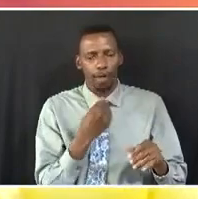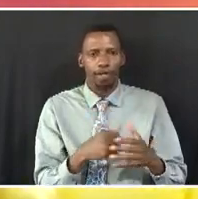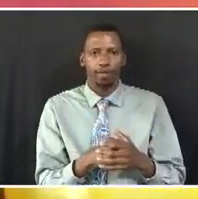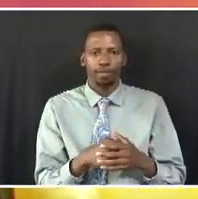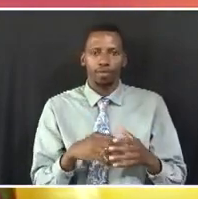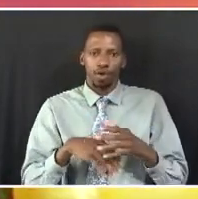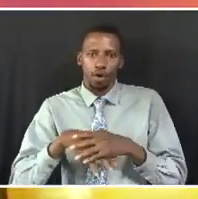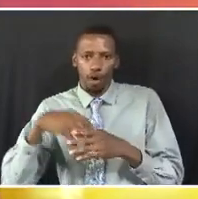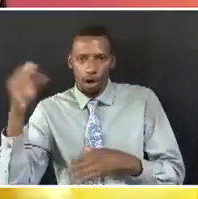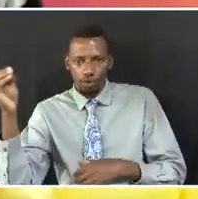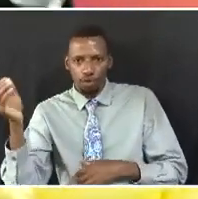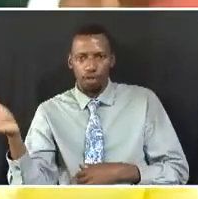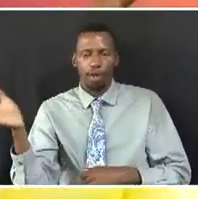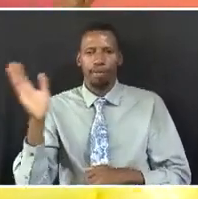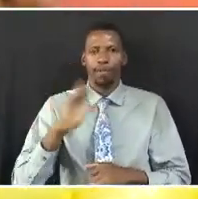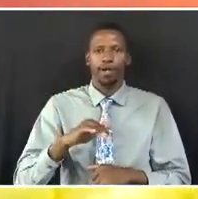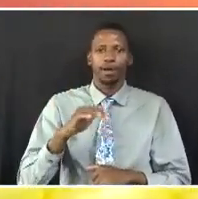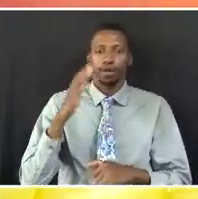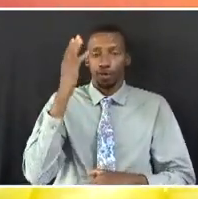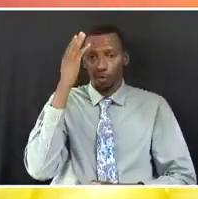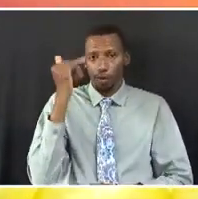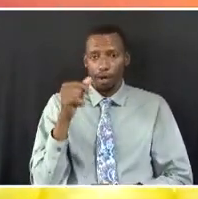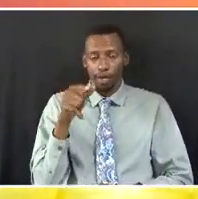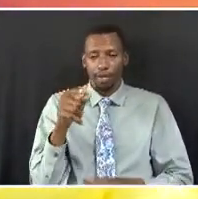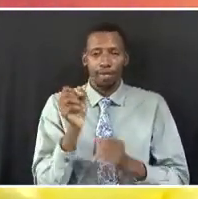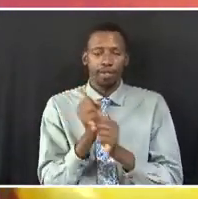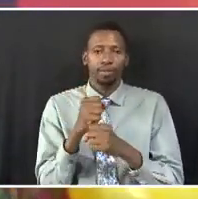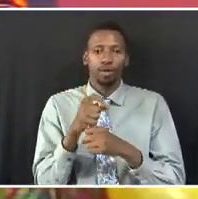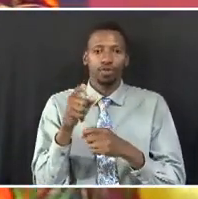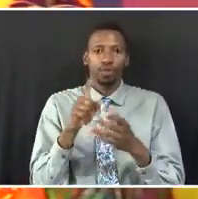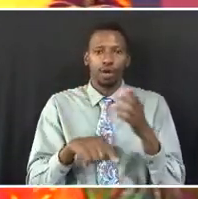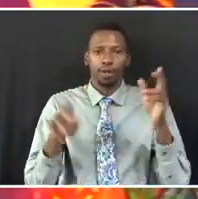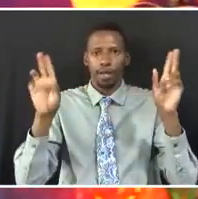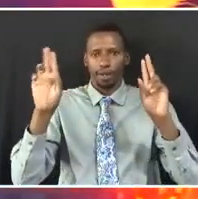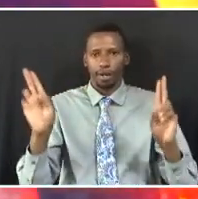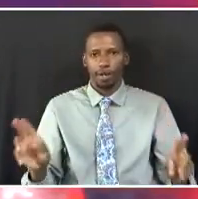come back. Because it makes you international.